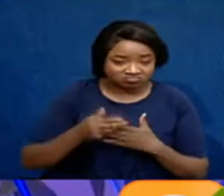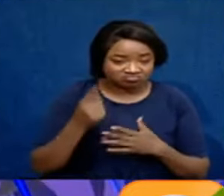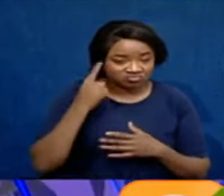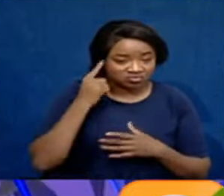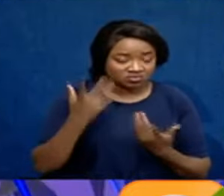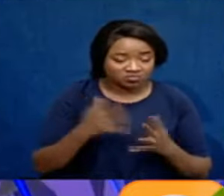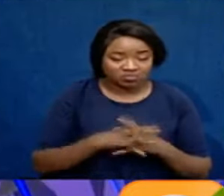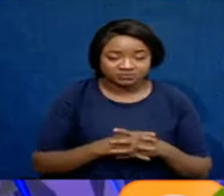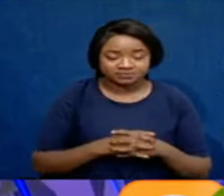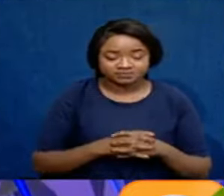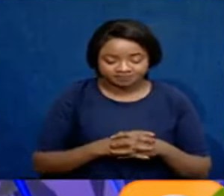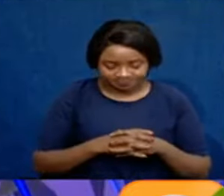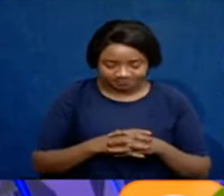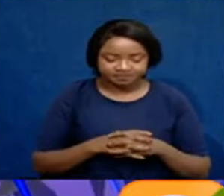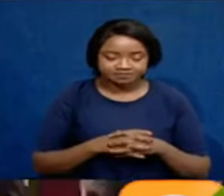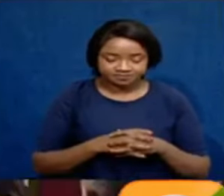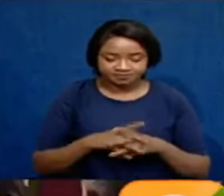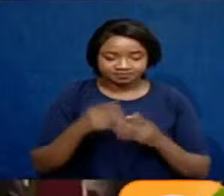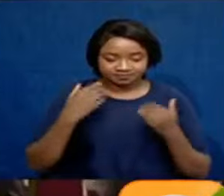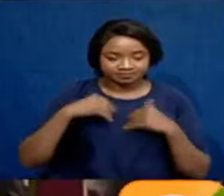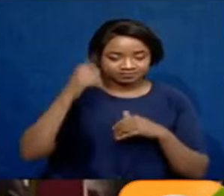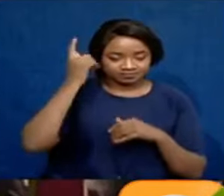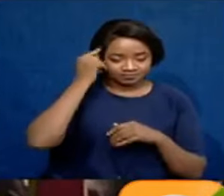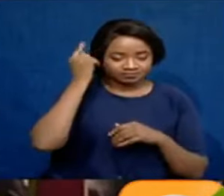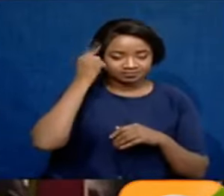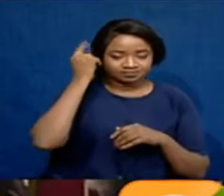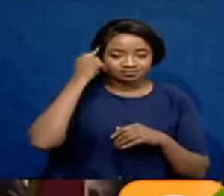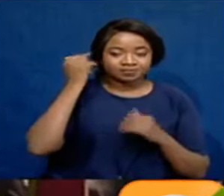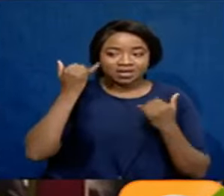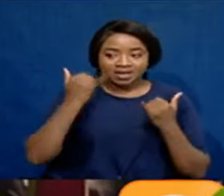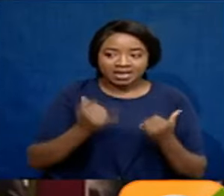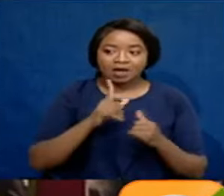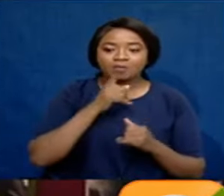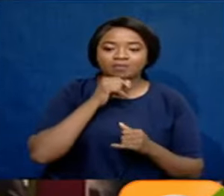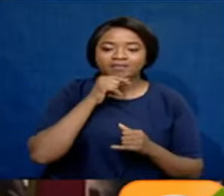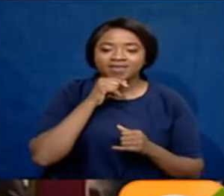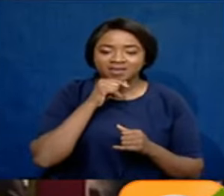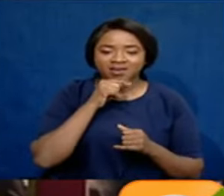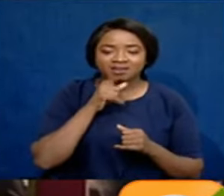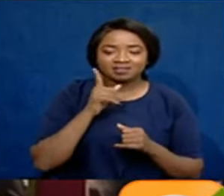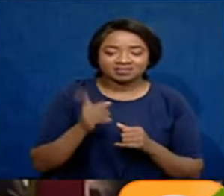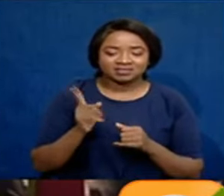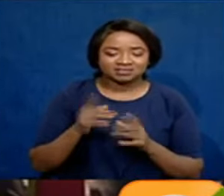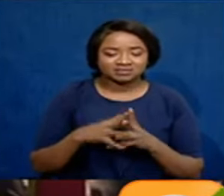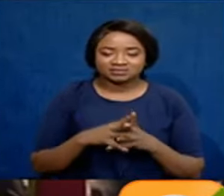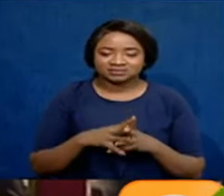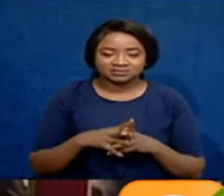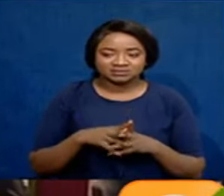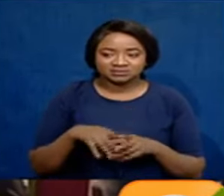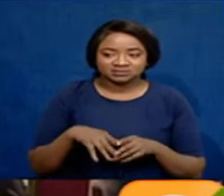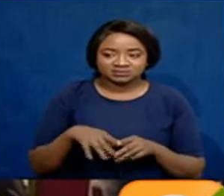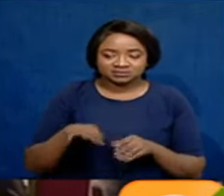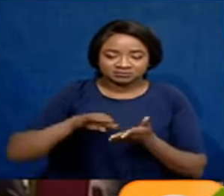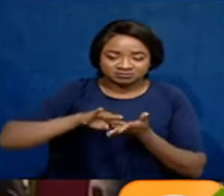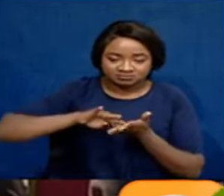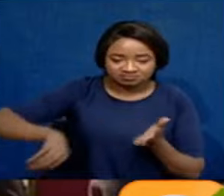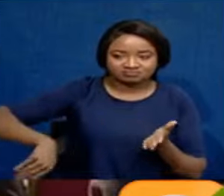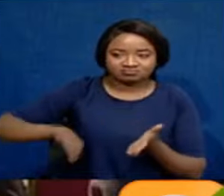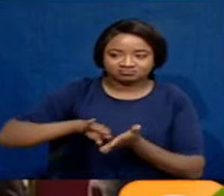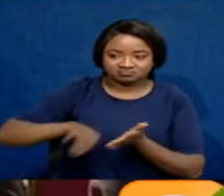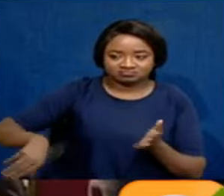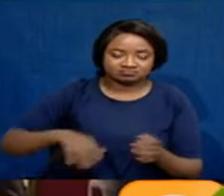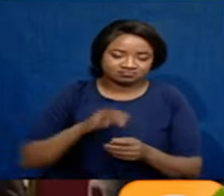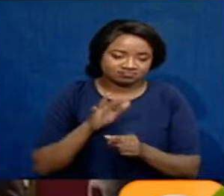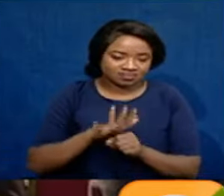much, Barrows. I think men are soon becoming the species that is left behind. And as you've rightfully put